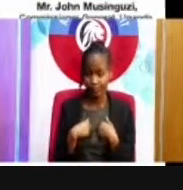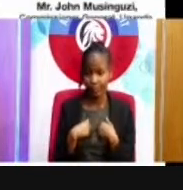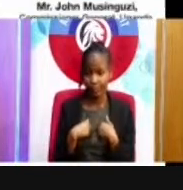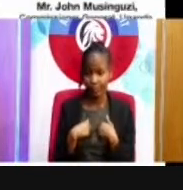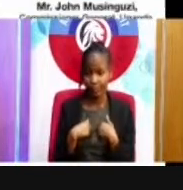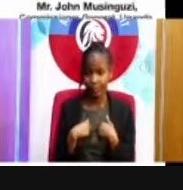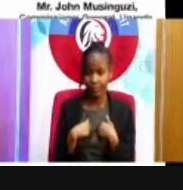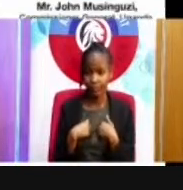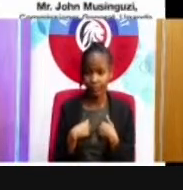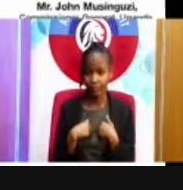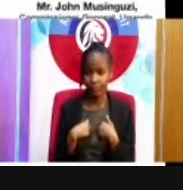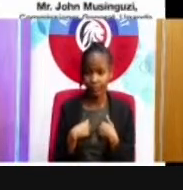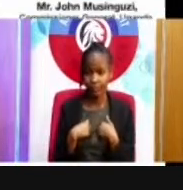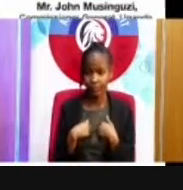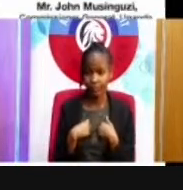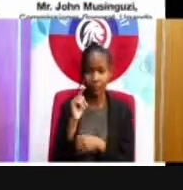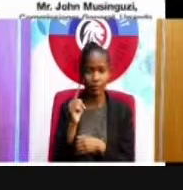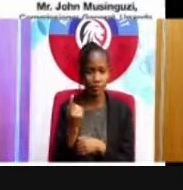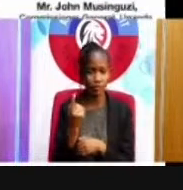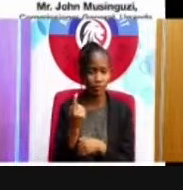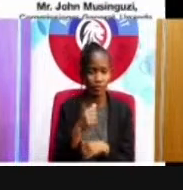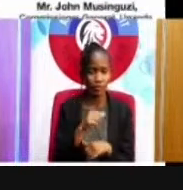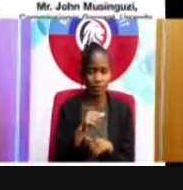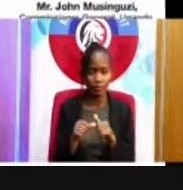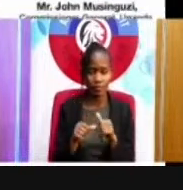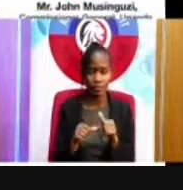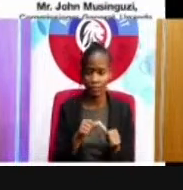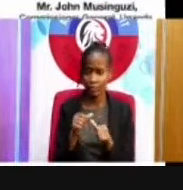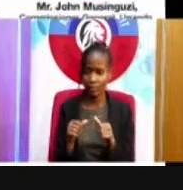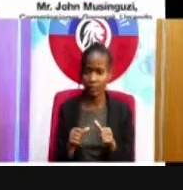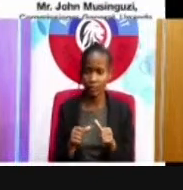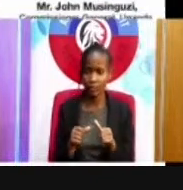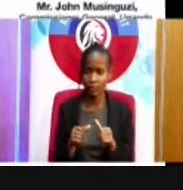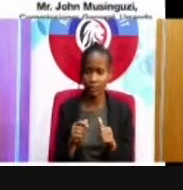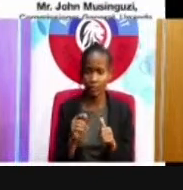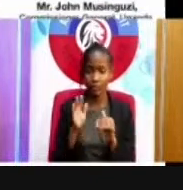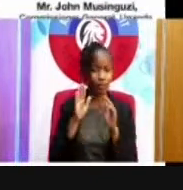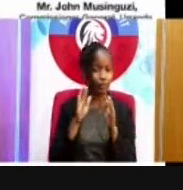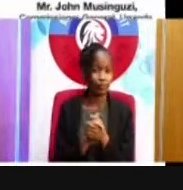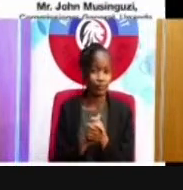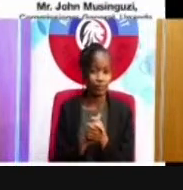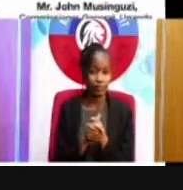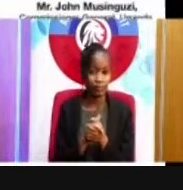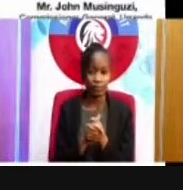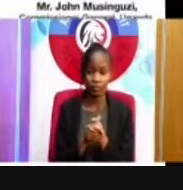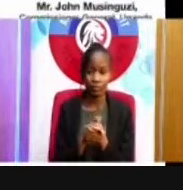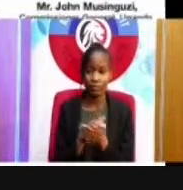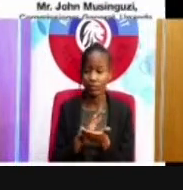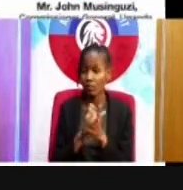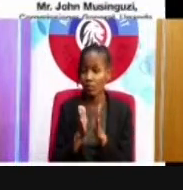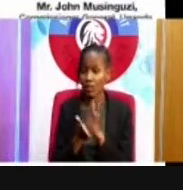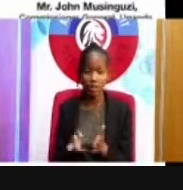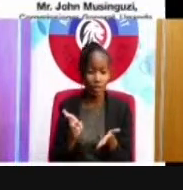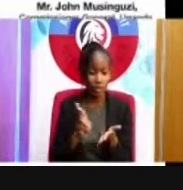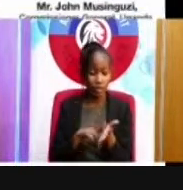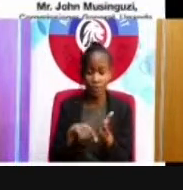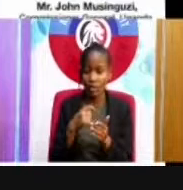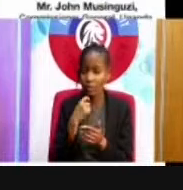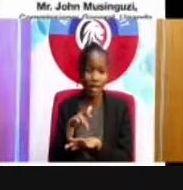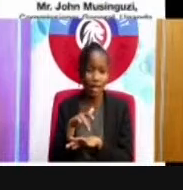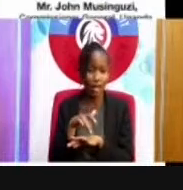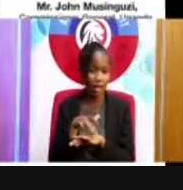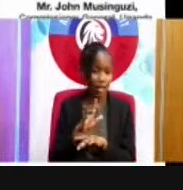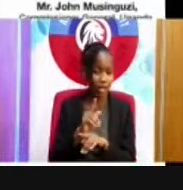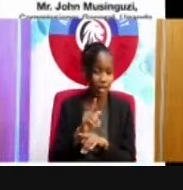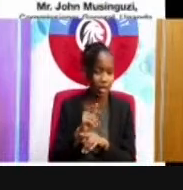The first one around the key lessons that we have learned. And without repeating what has been said already, I think for South